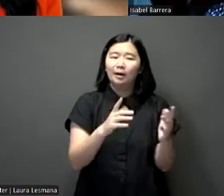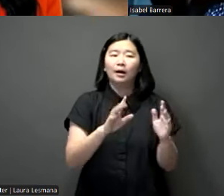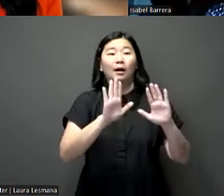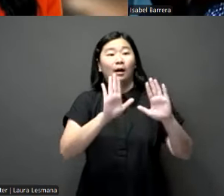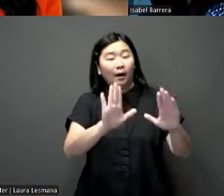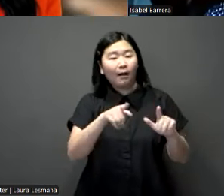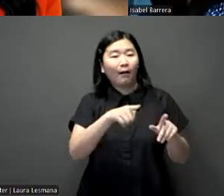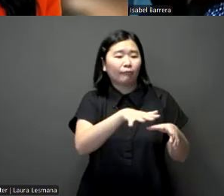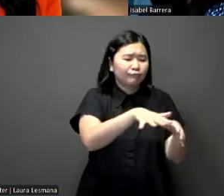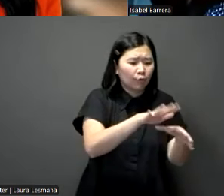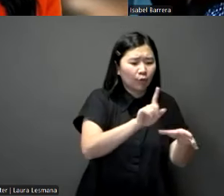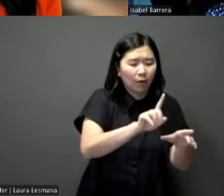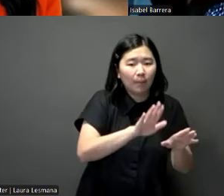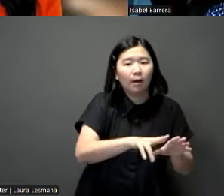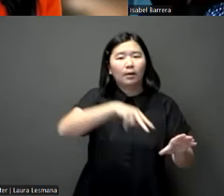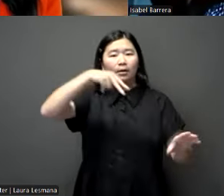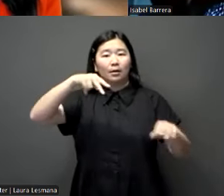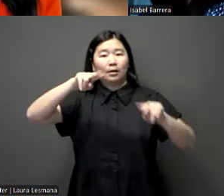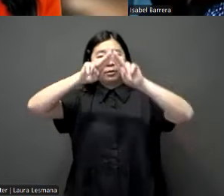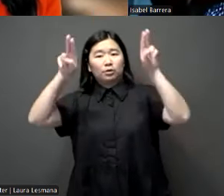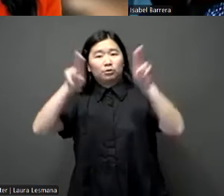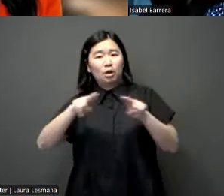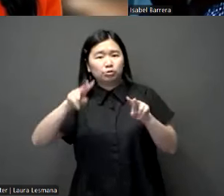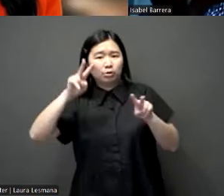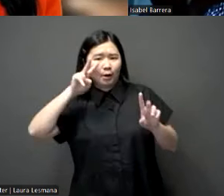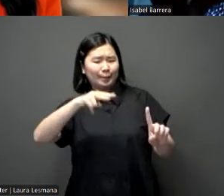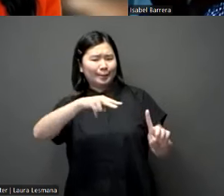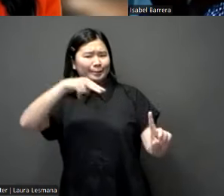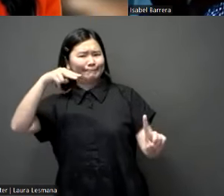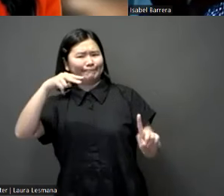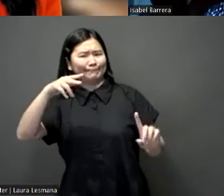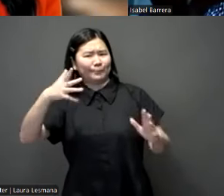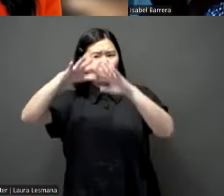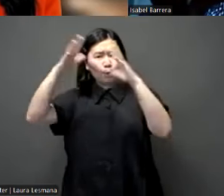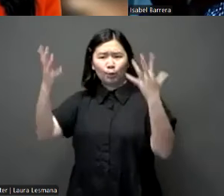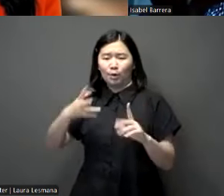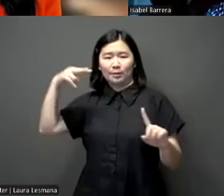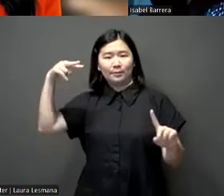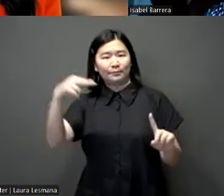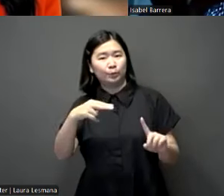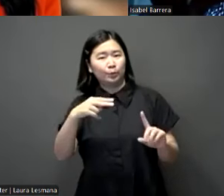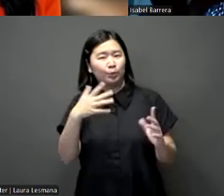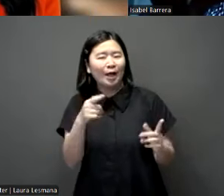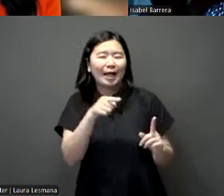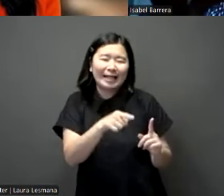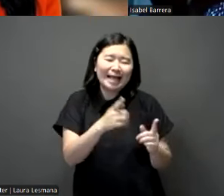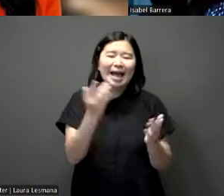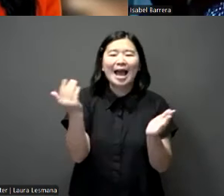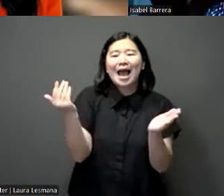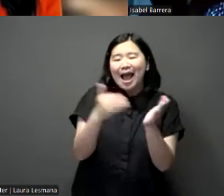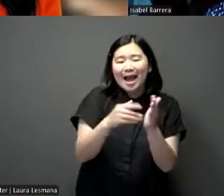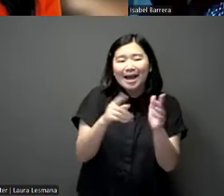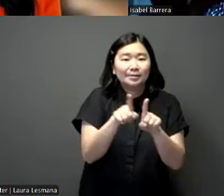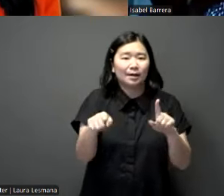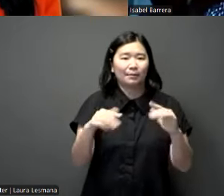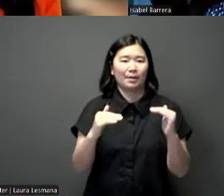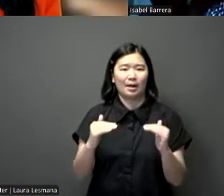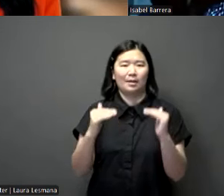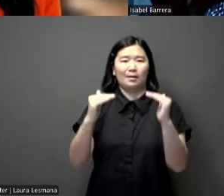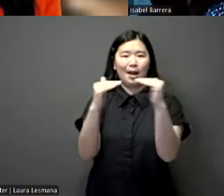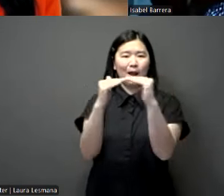these strategies in a first type of approach, how is a program working?